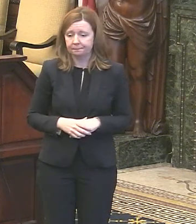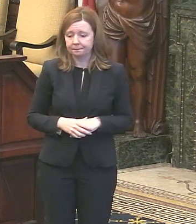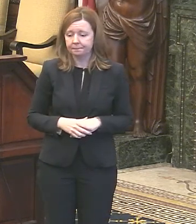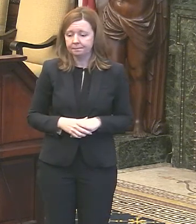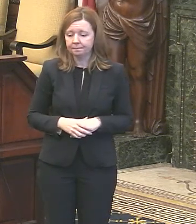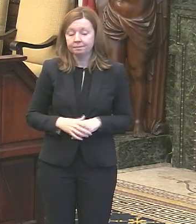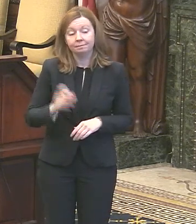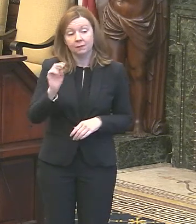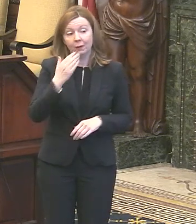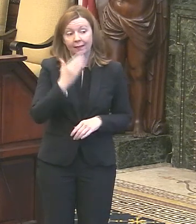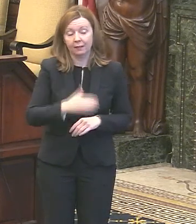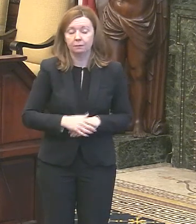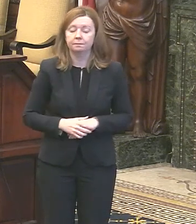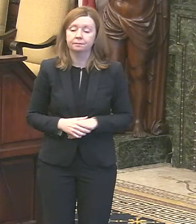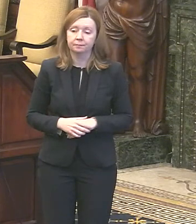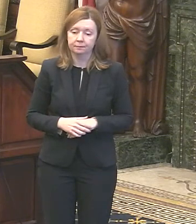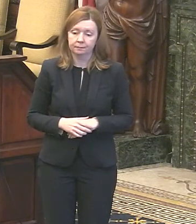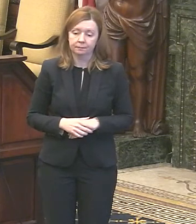Okay, thank you.